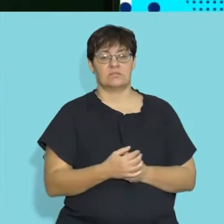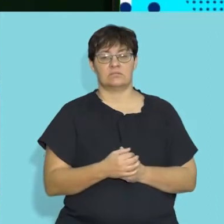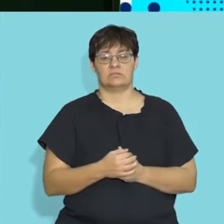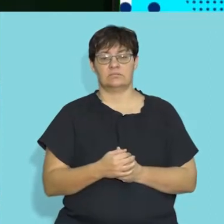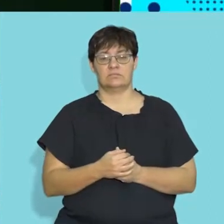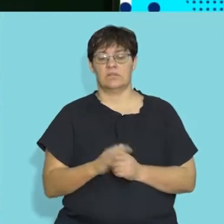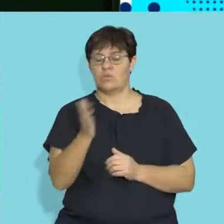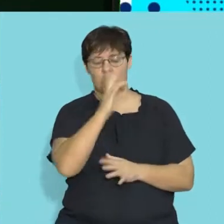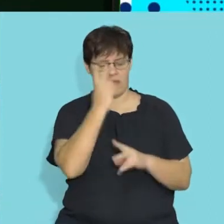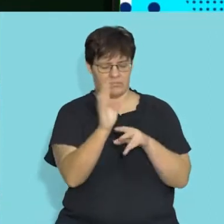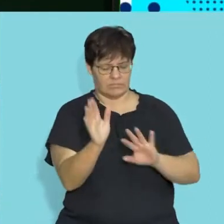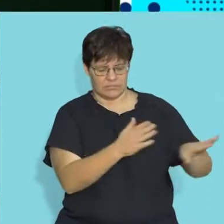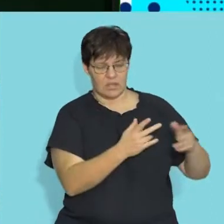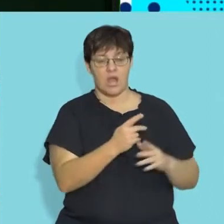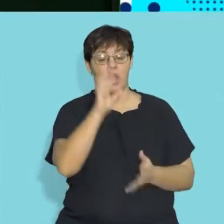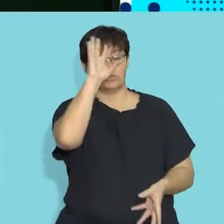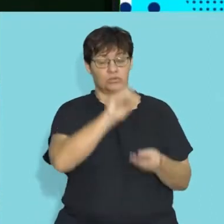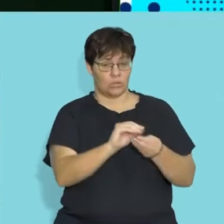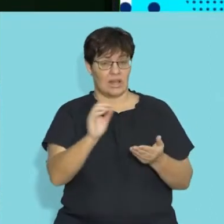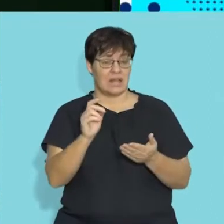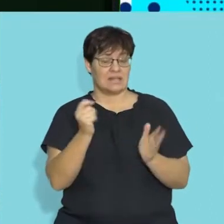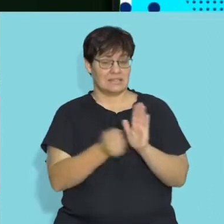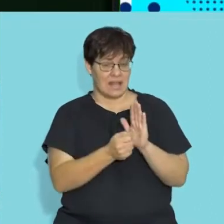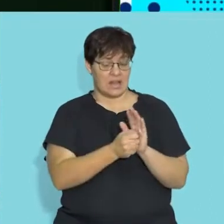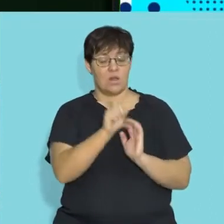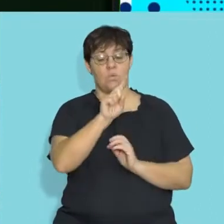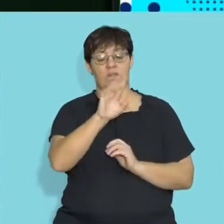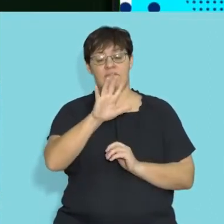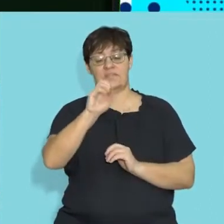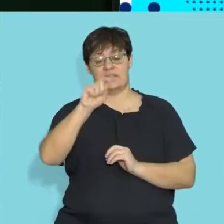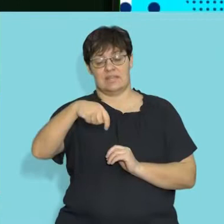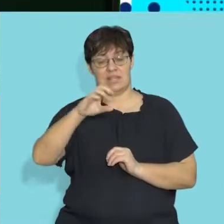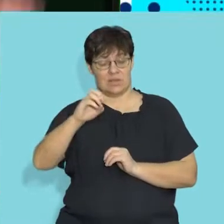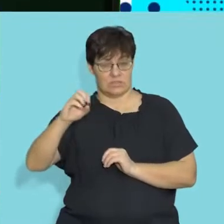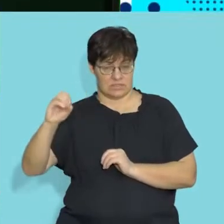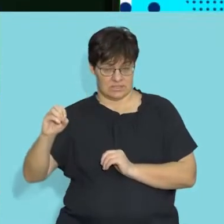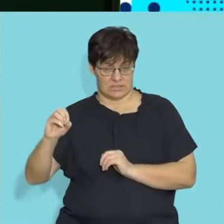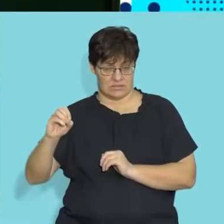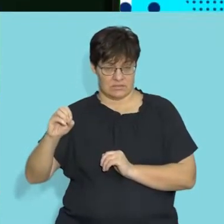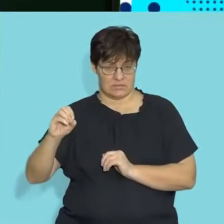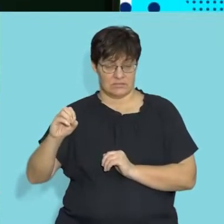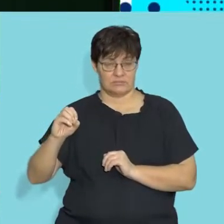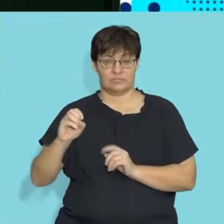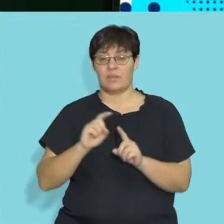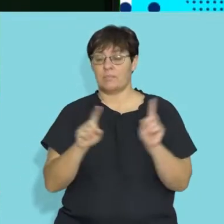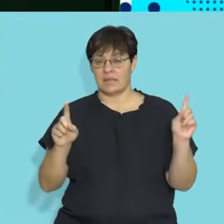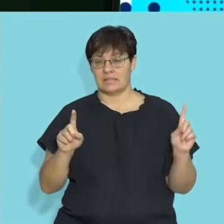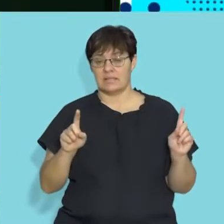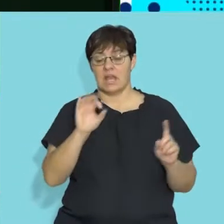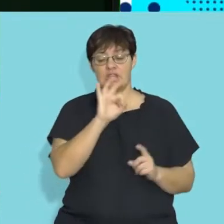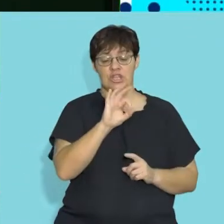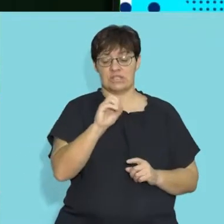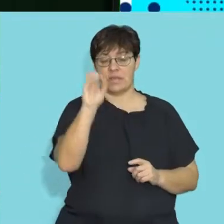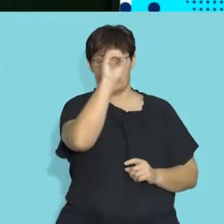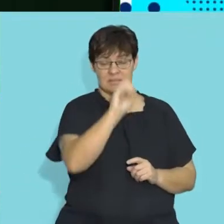obviously let me repeat that. The total sales figure was 150,000 Rand, right?